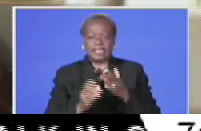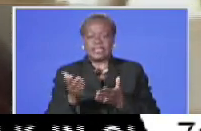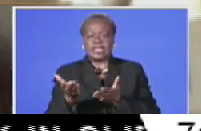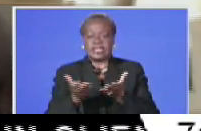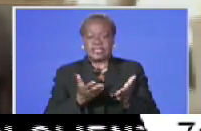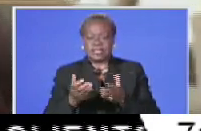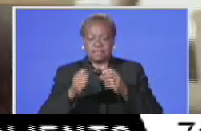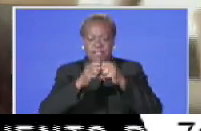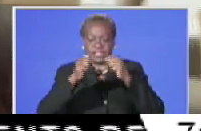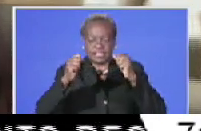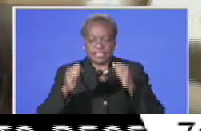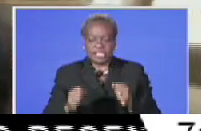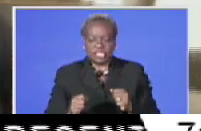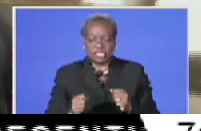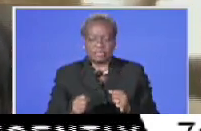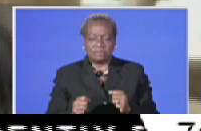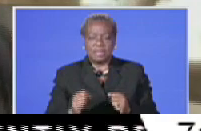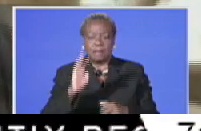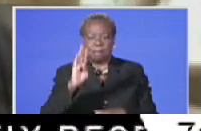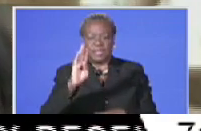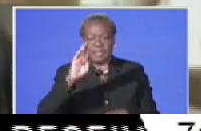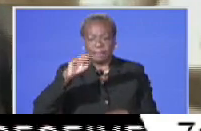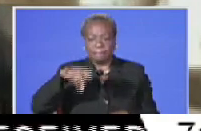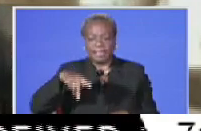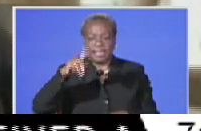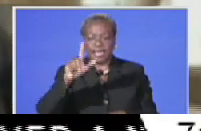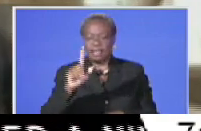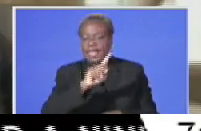stations, and from